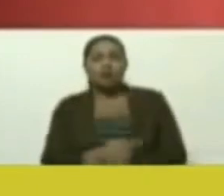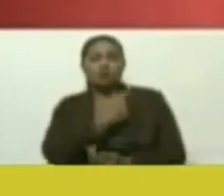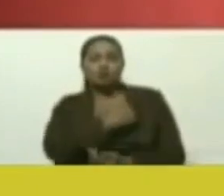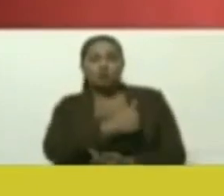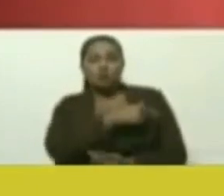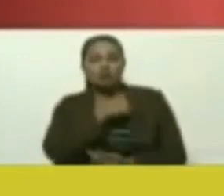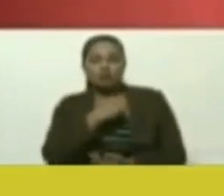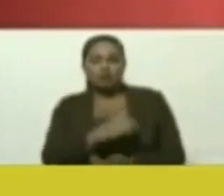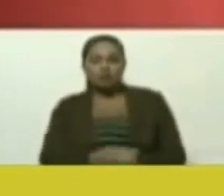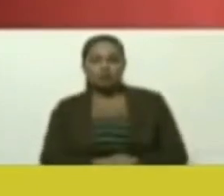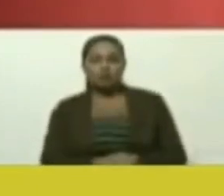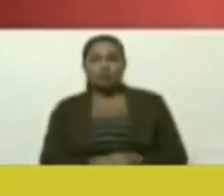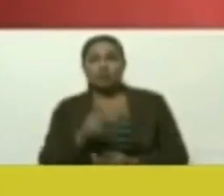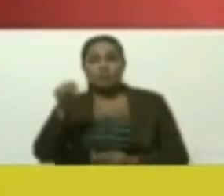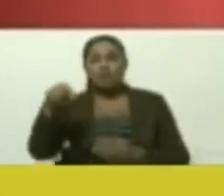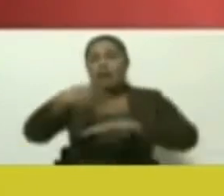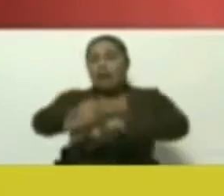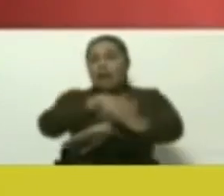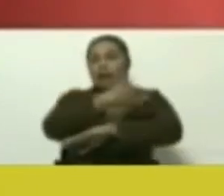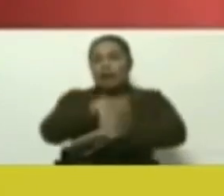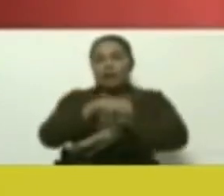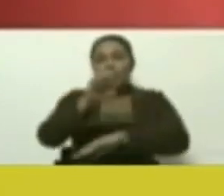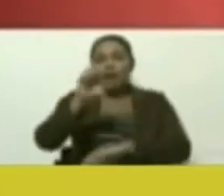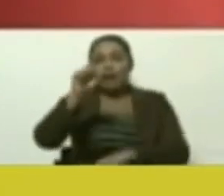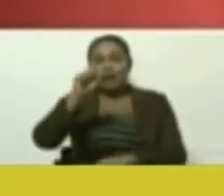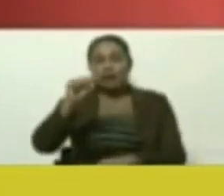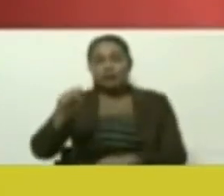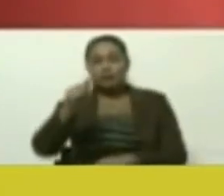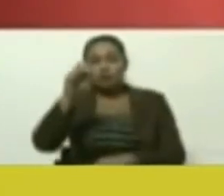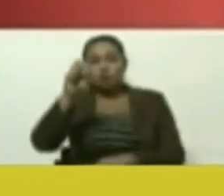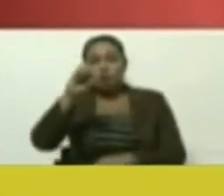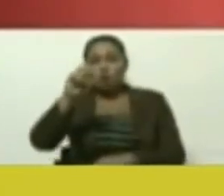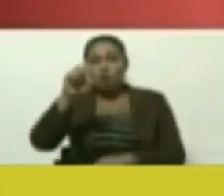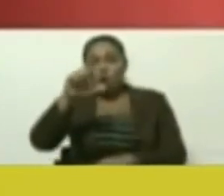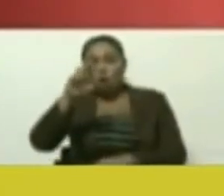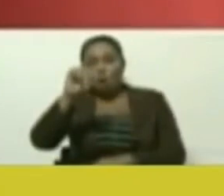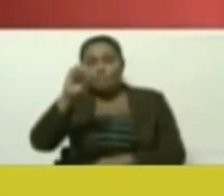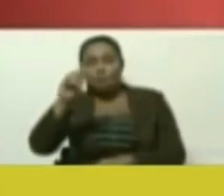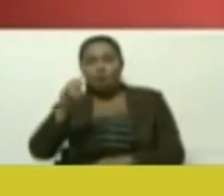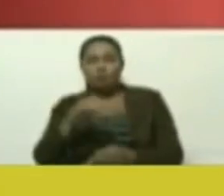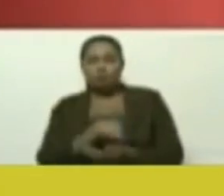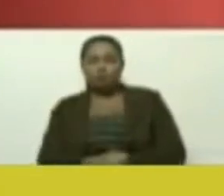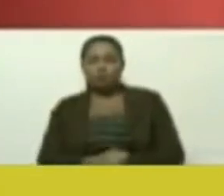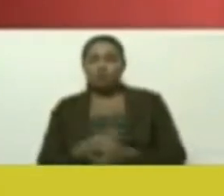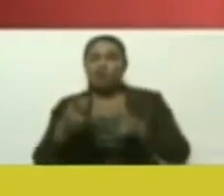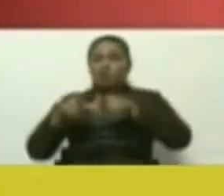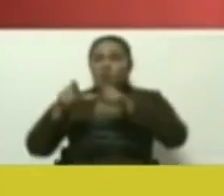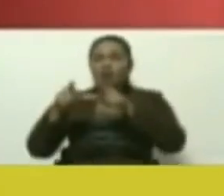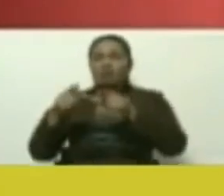functions in the parliament. They're also in the streets in Stockholm.